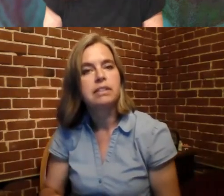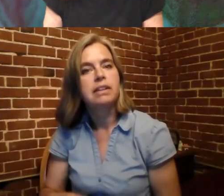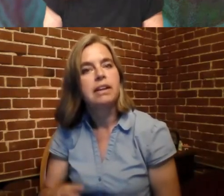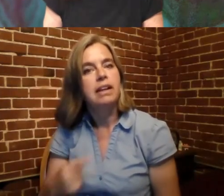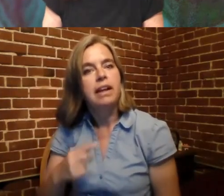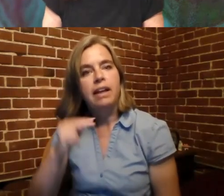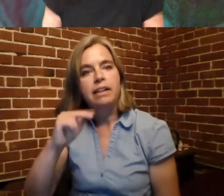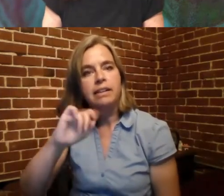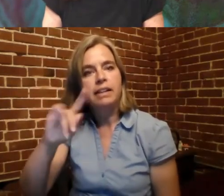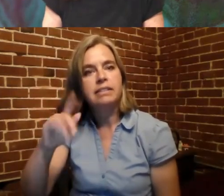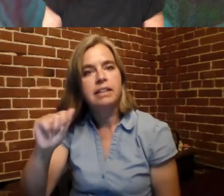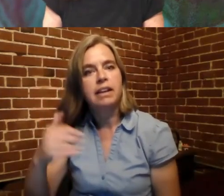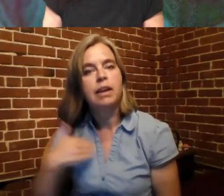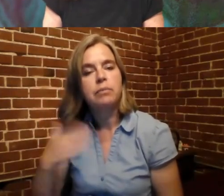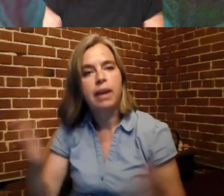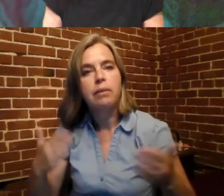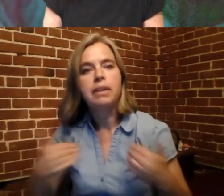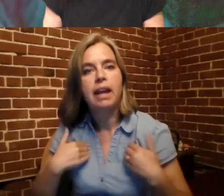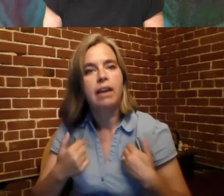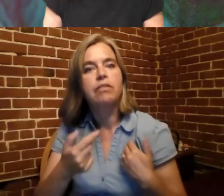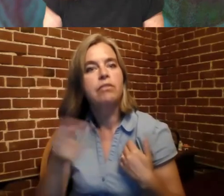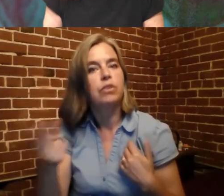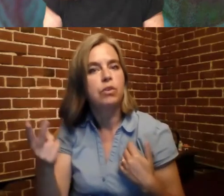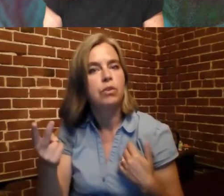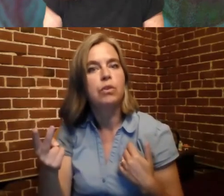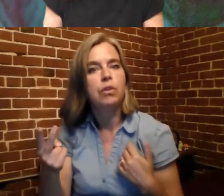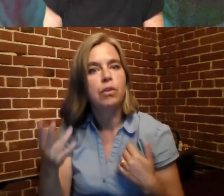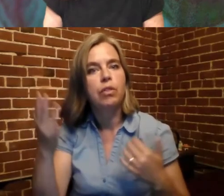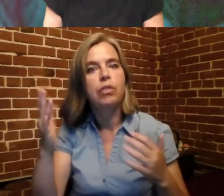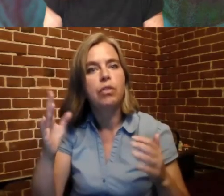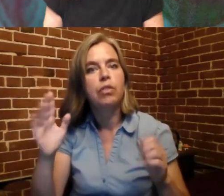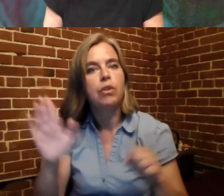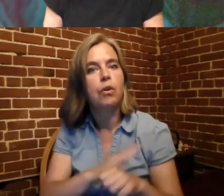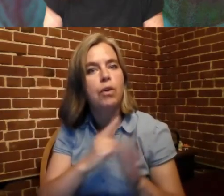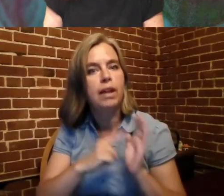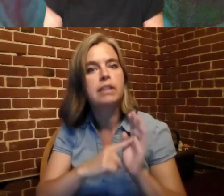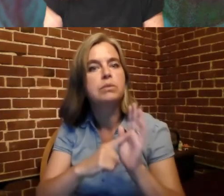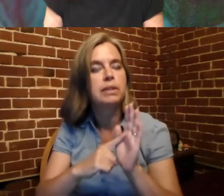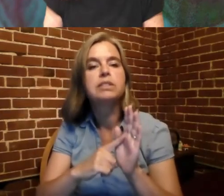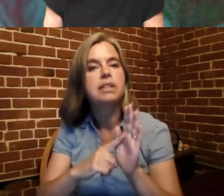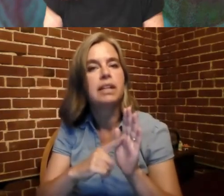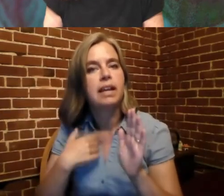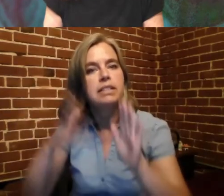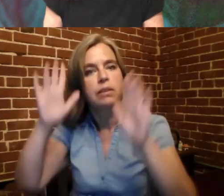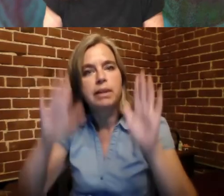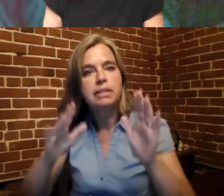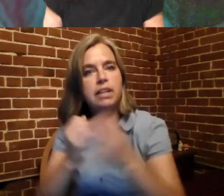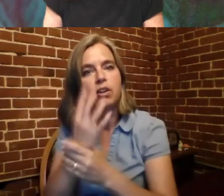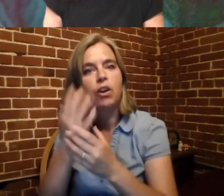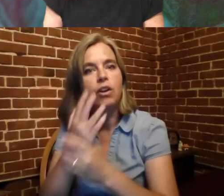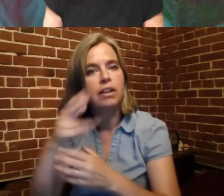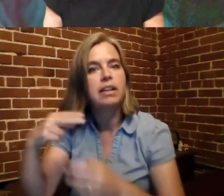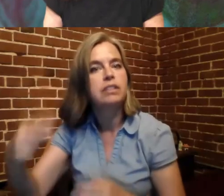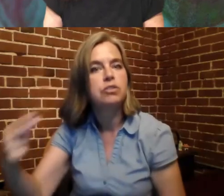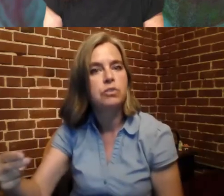mean, this whole exhibition was very, it's got this amazing garden history to it. You know, one